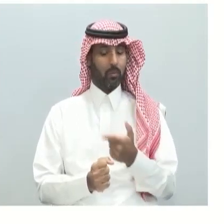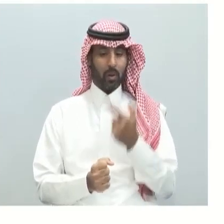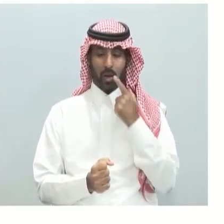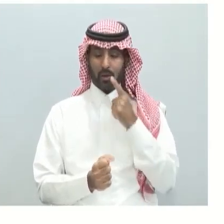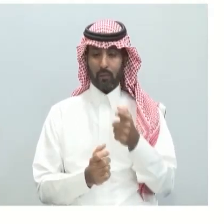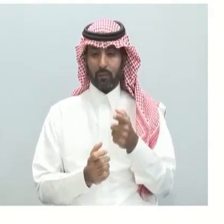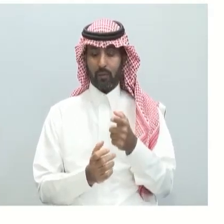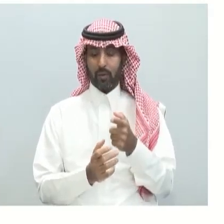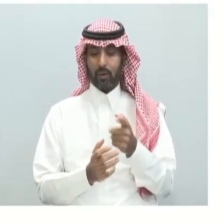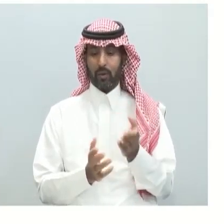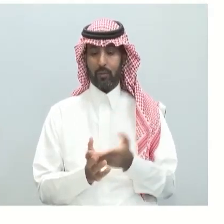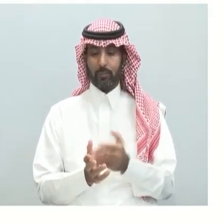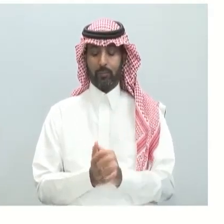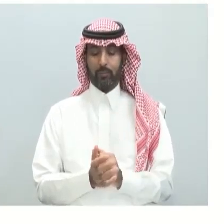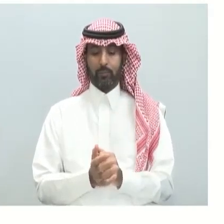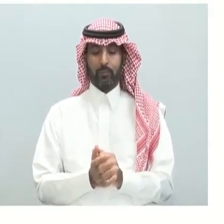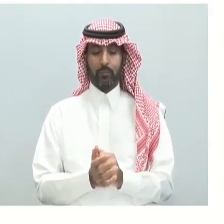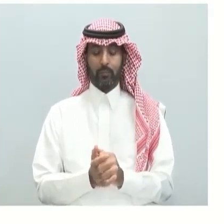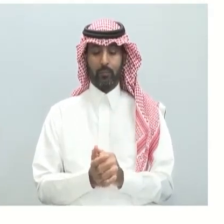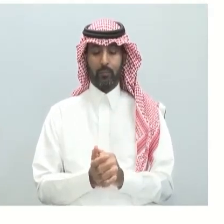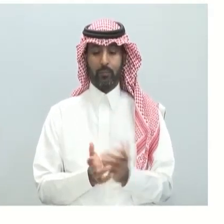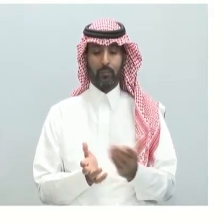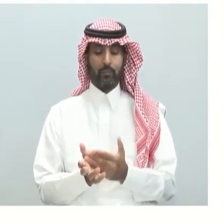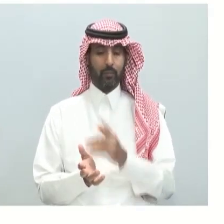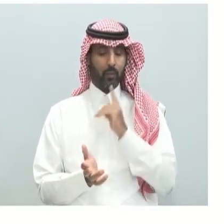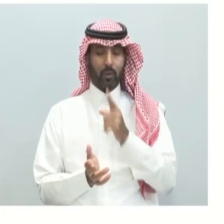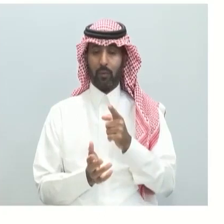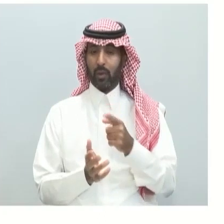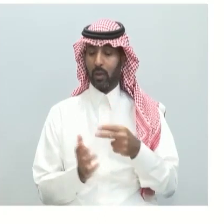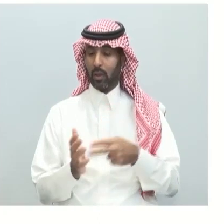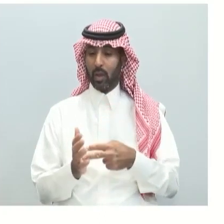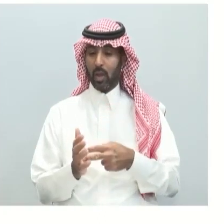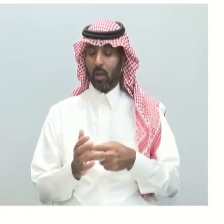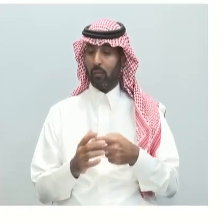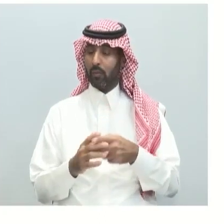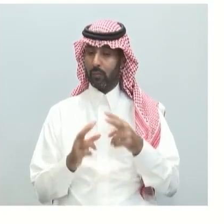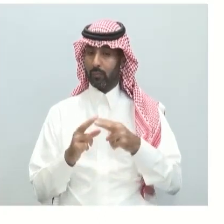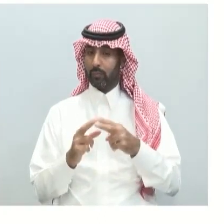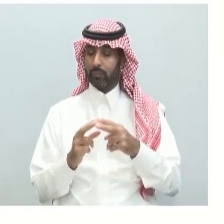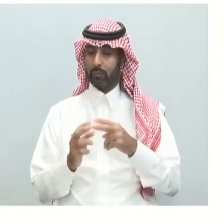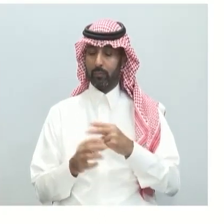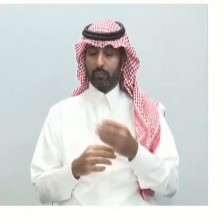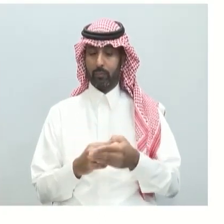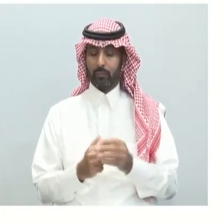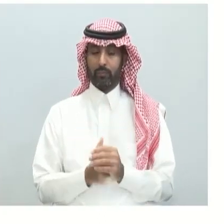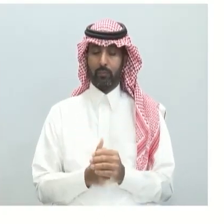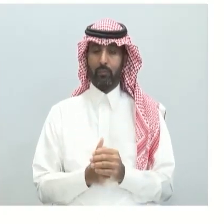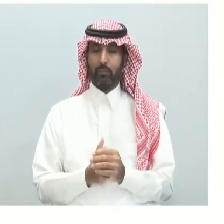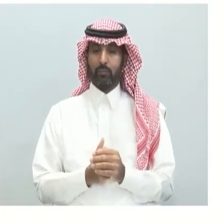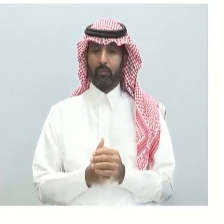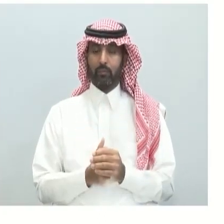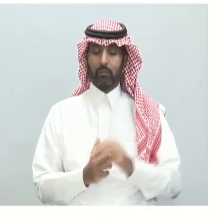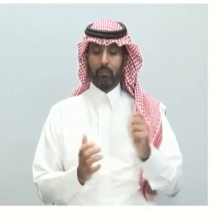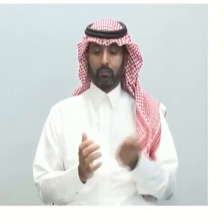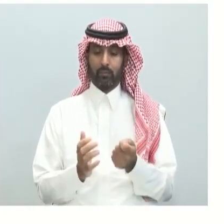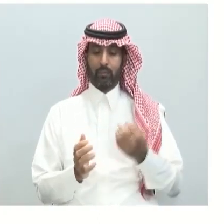green. So what did the family do that was not green? Write the family way to change the practice, write the